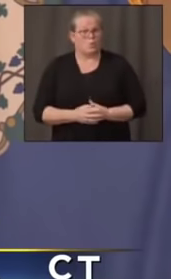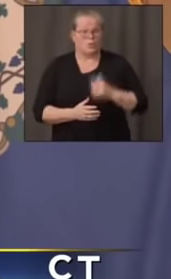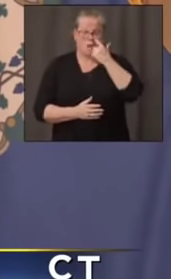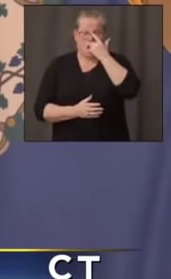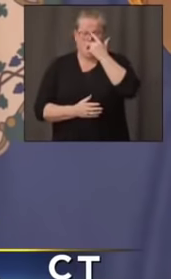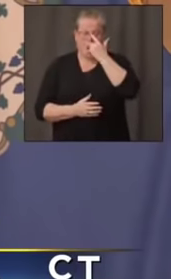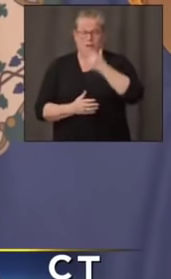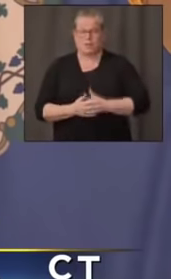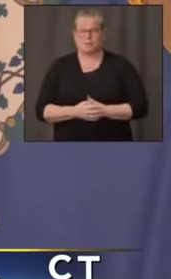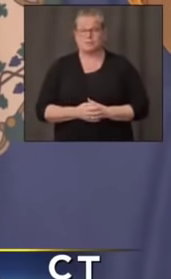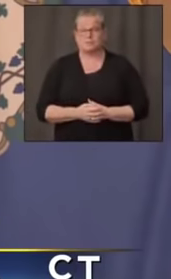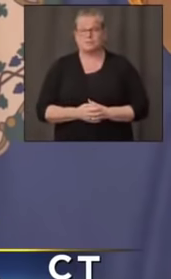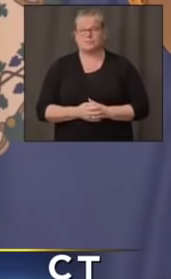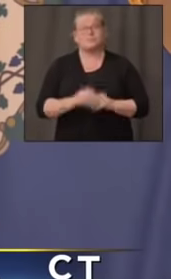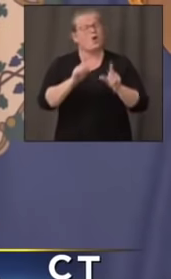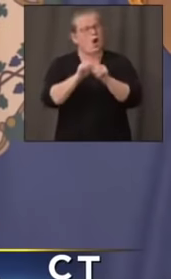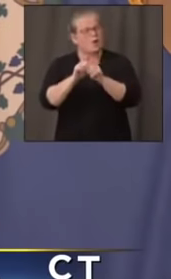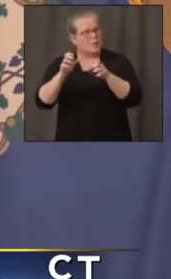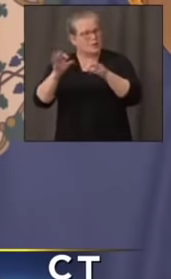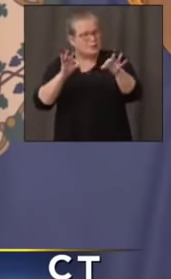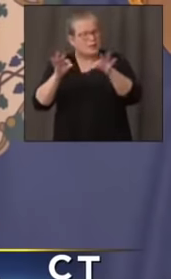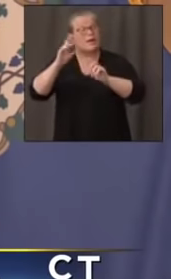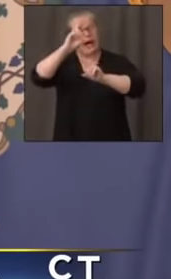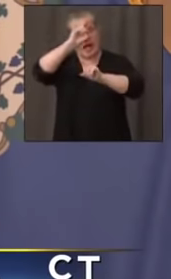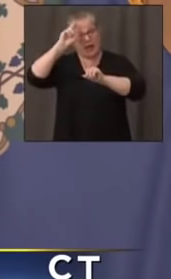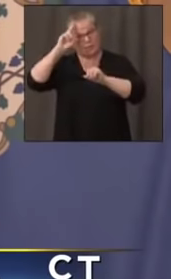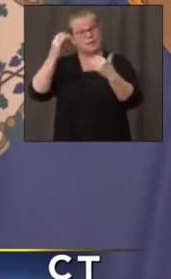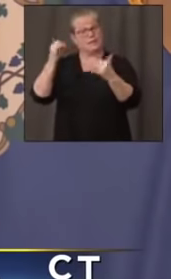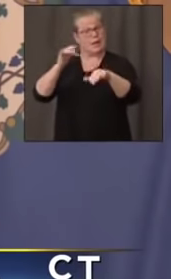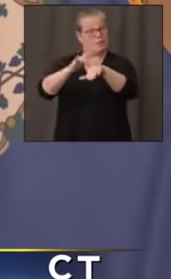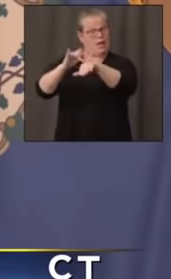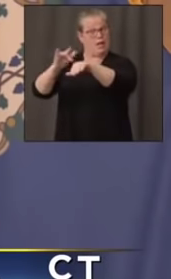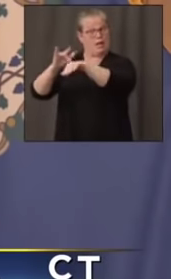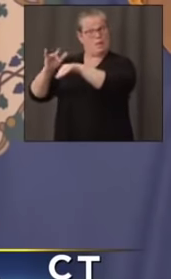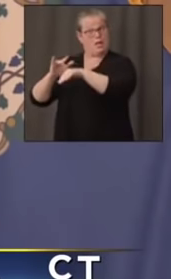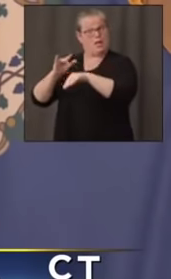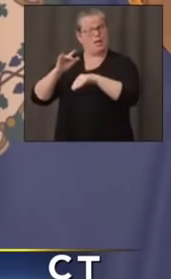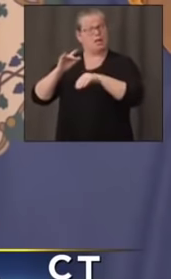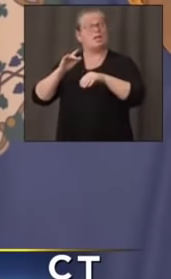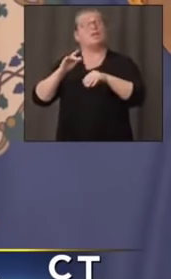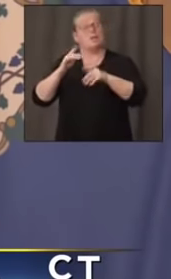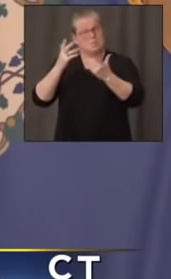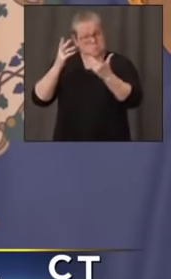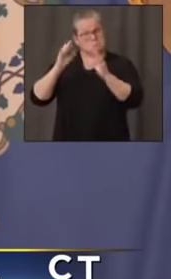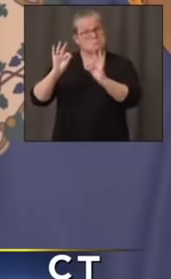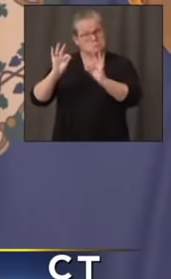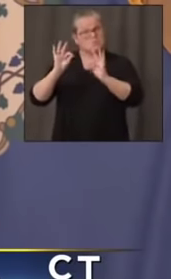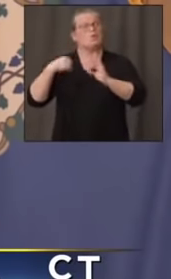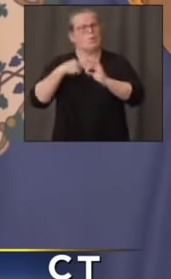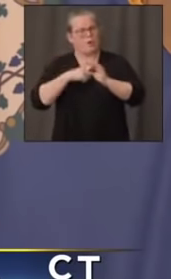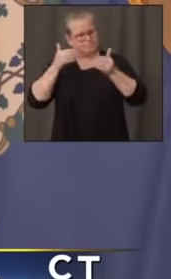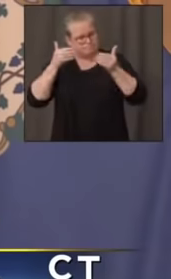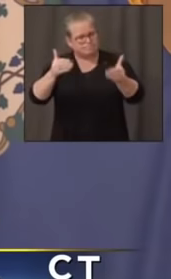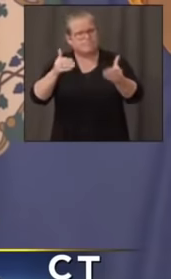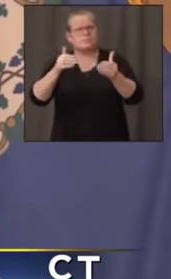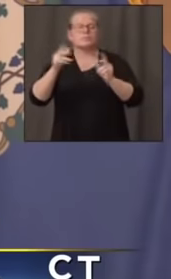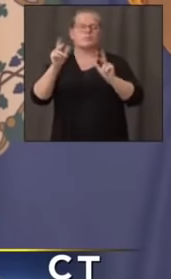hospitals, because we have good capacity in our hospitals, they are doing surgeries, they are doing elective surgeries, they are